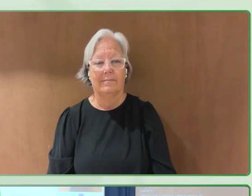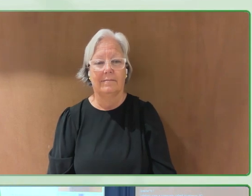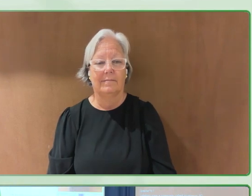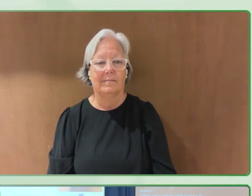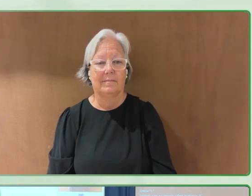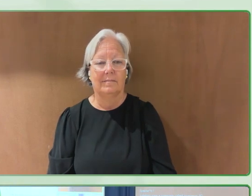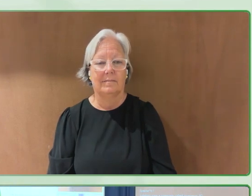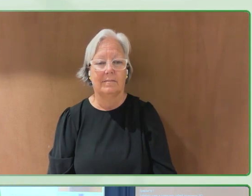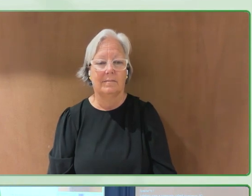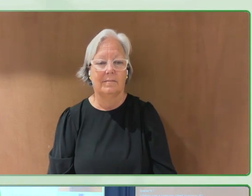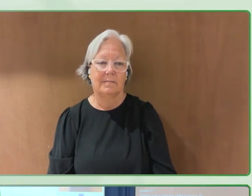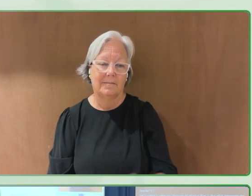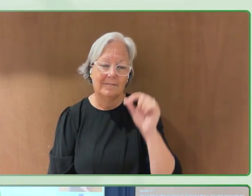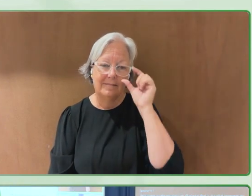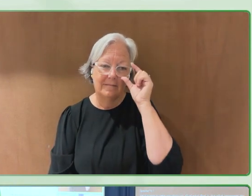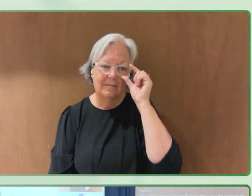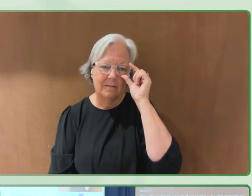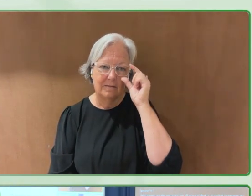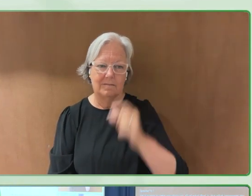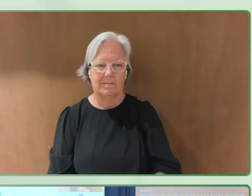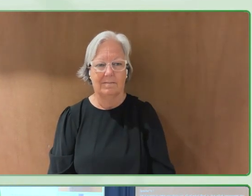Well, okay, thank you.